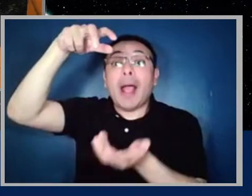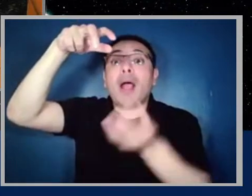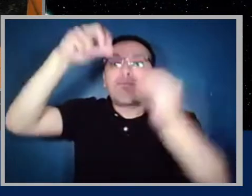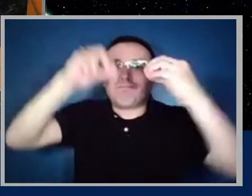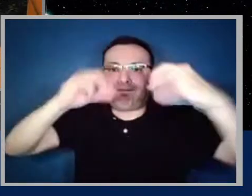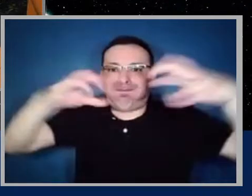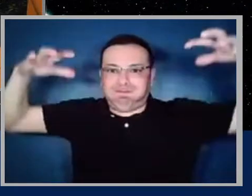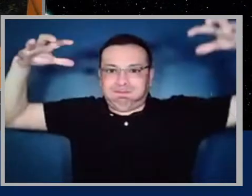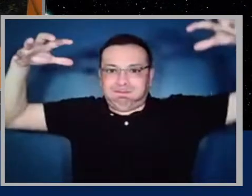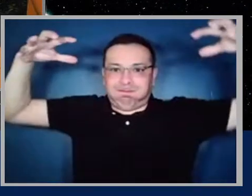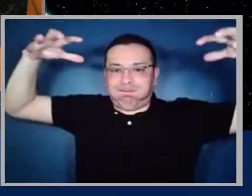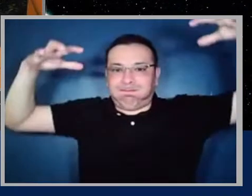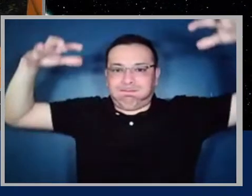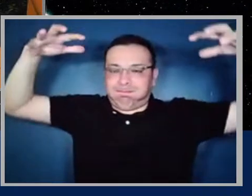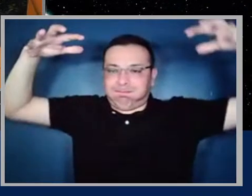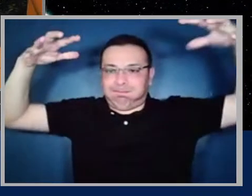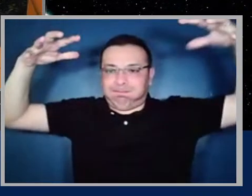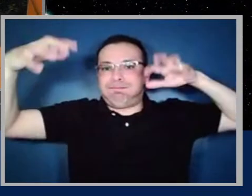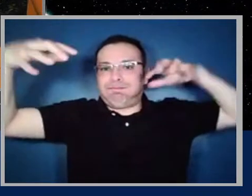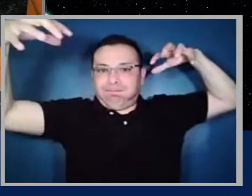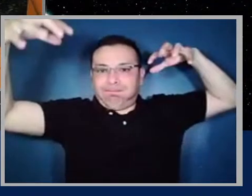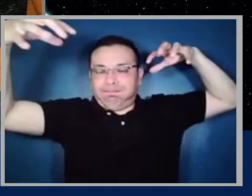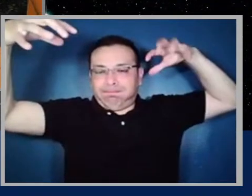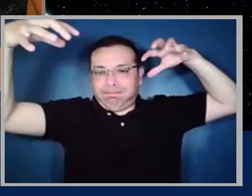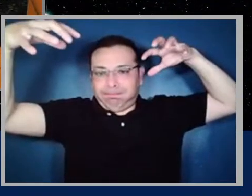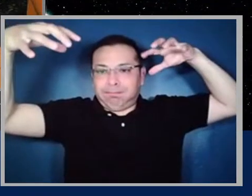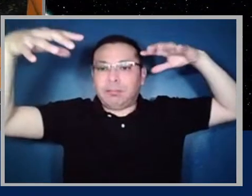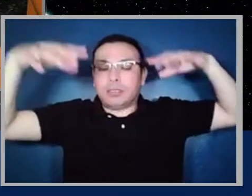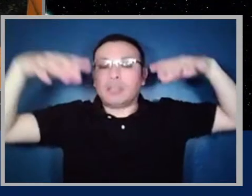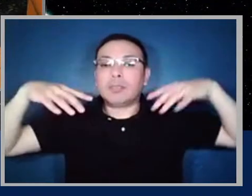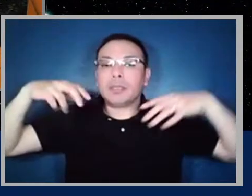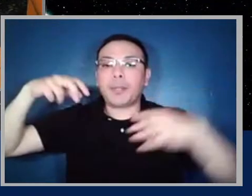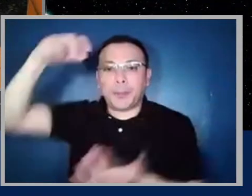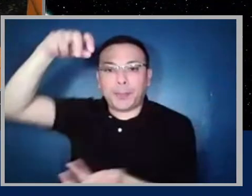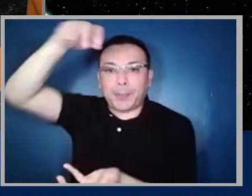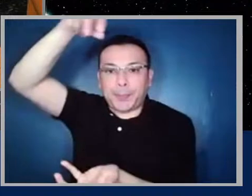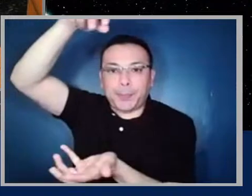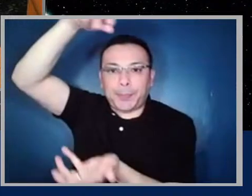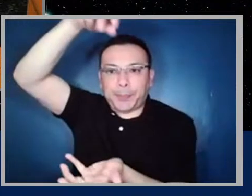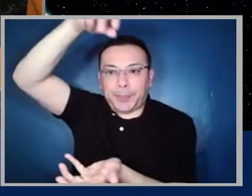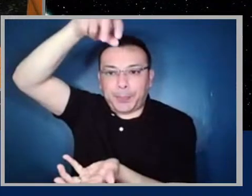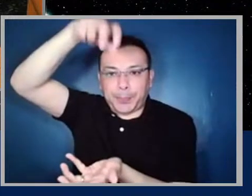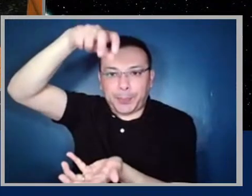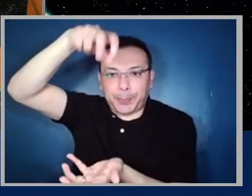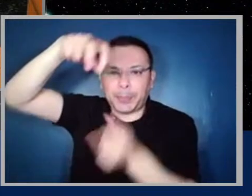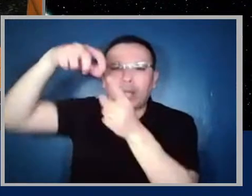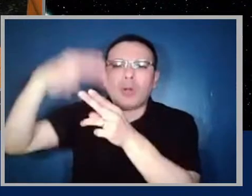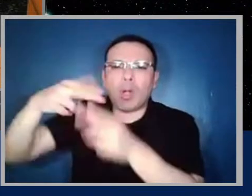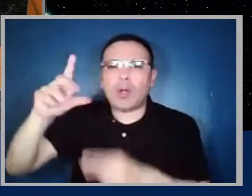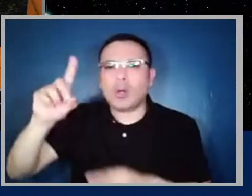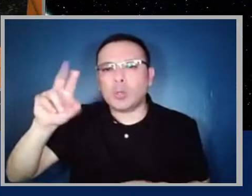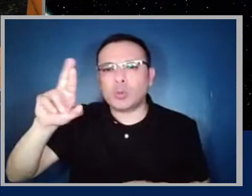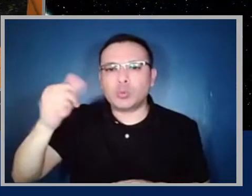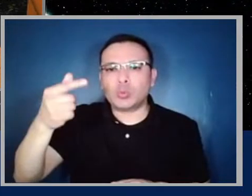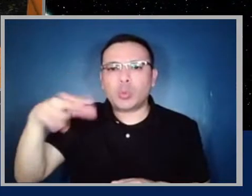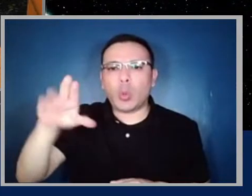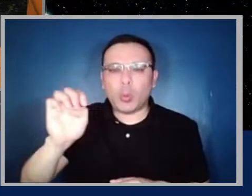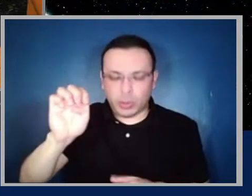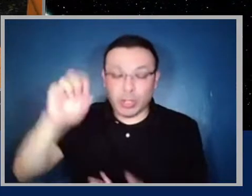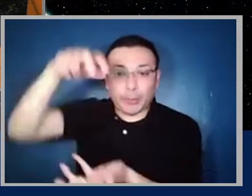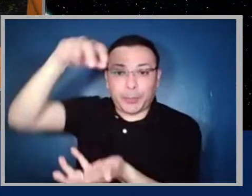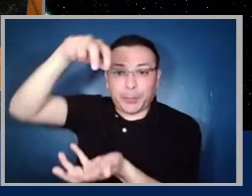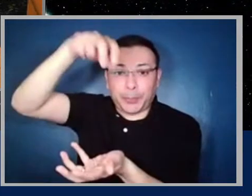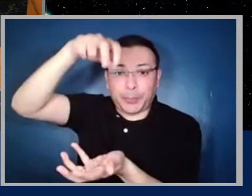certain height. And so we have the main drogue chutes that deploy, and also those canisters where